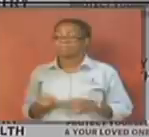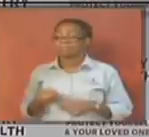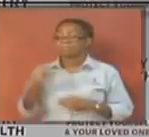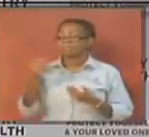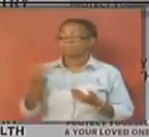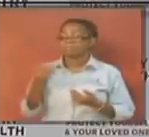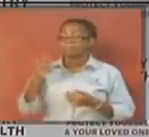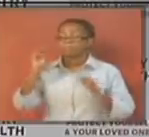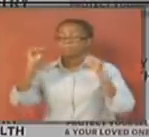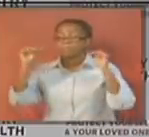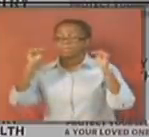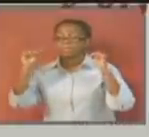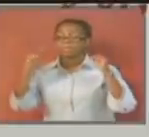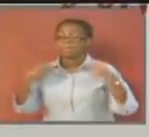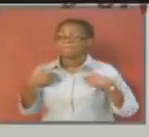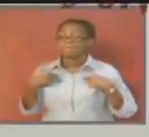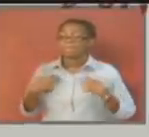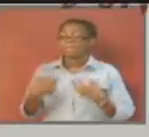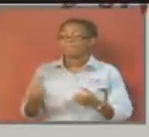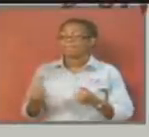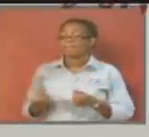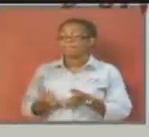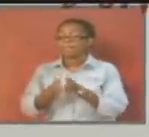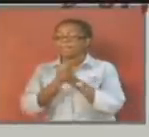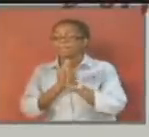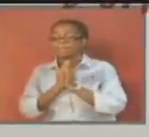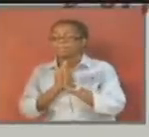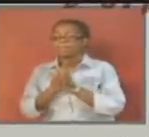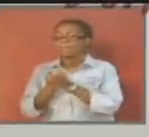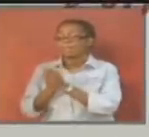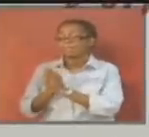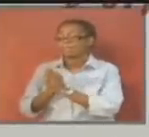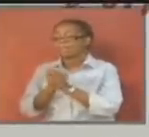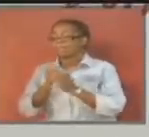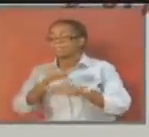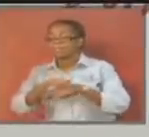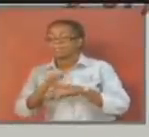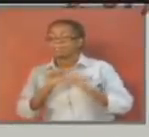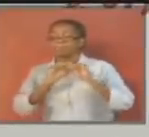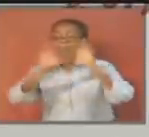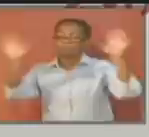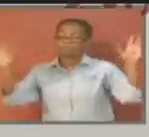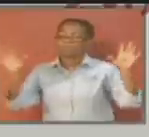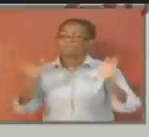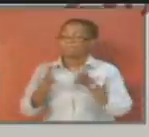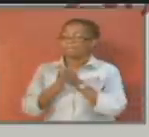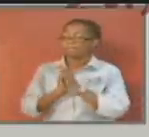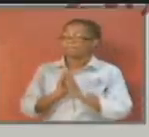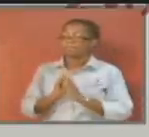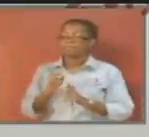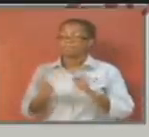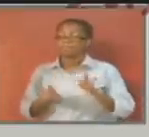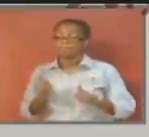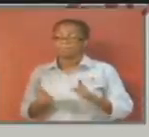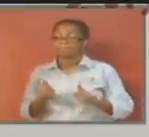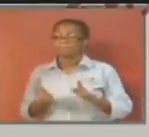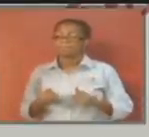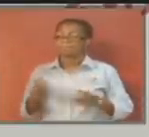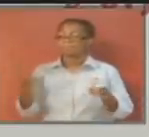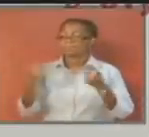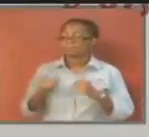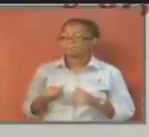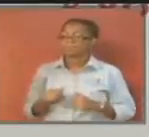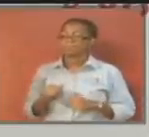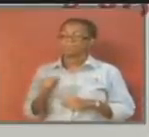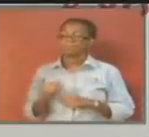out an ad actually calling for volunteers to assist in the mass vaccine sites, which includes the private sector. So